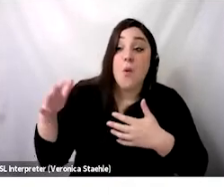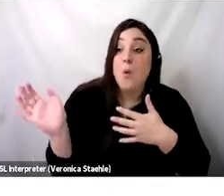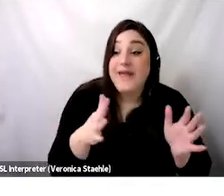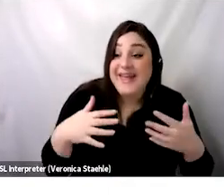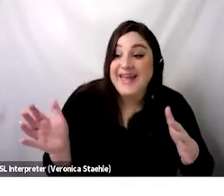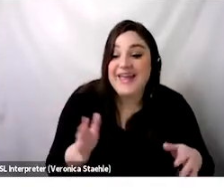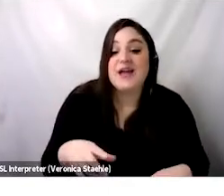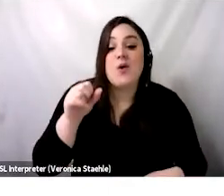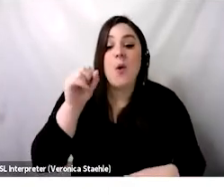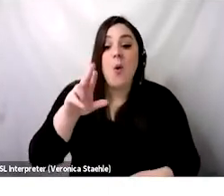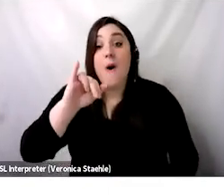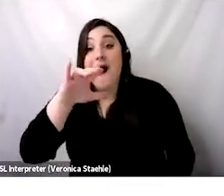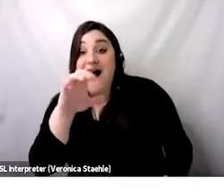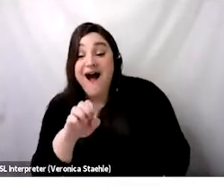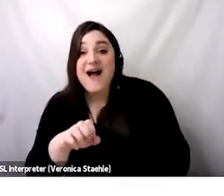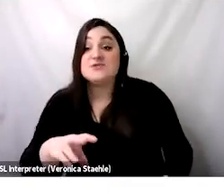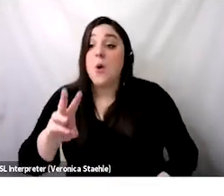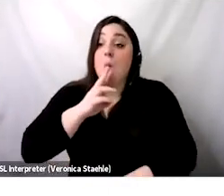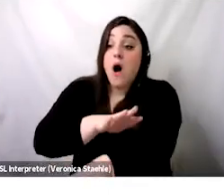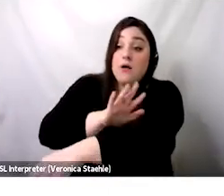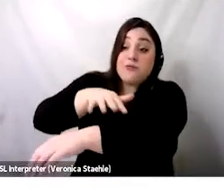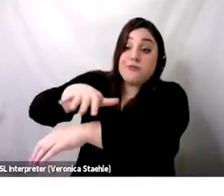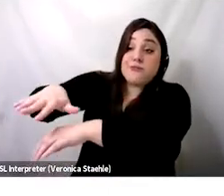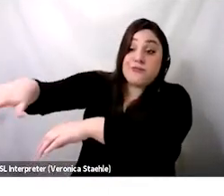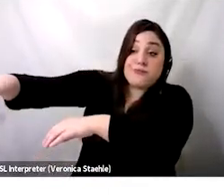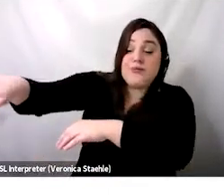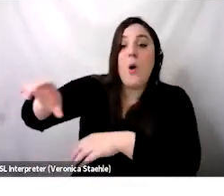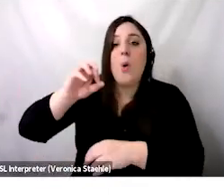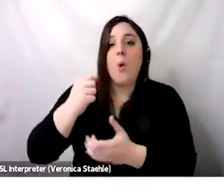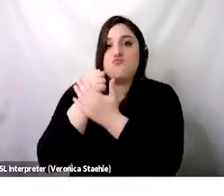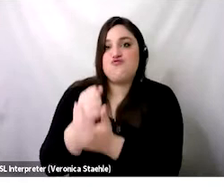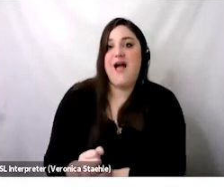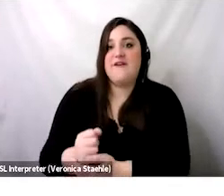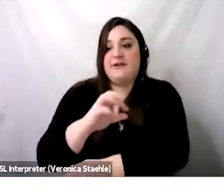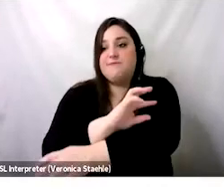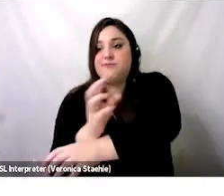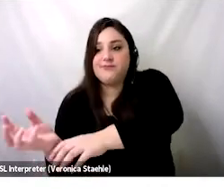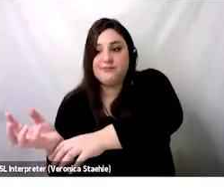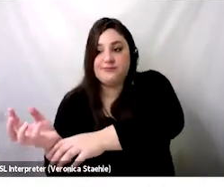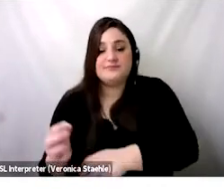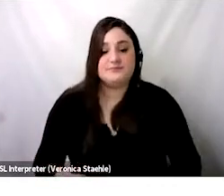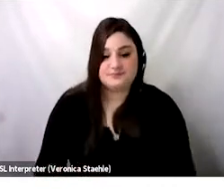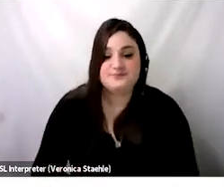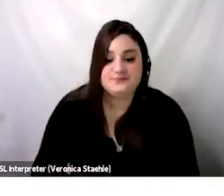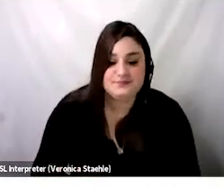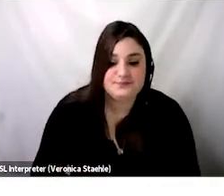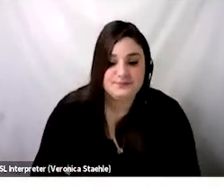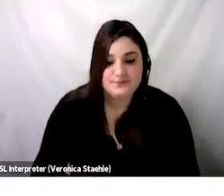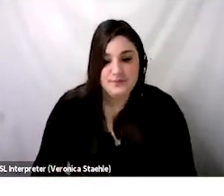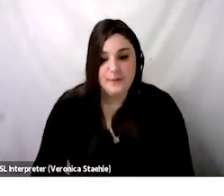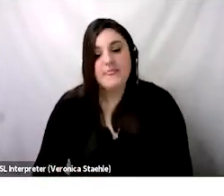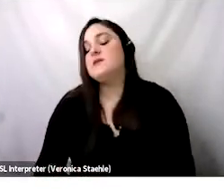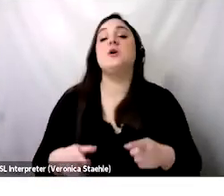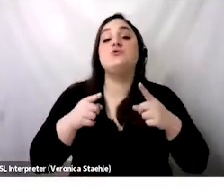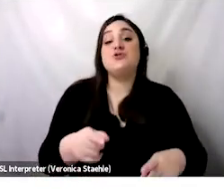wanted to show this slide in particular because back in the 1930s, we had what was called the